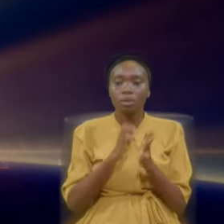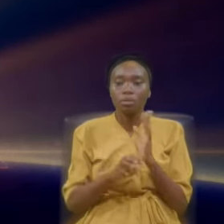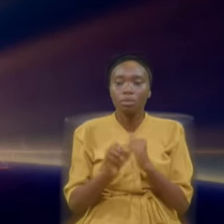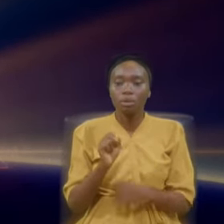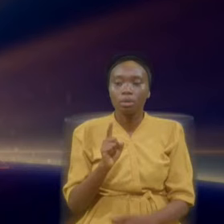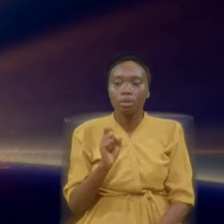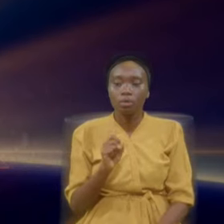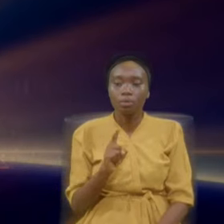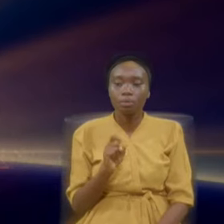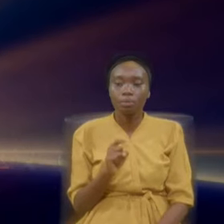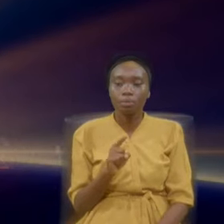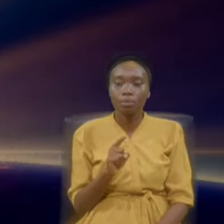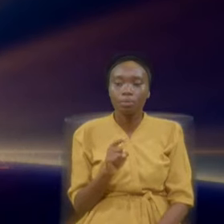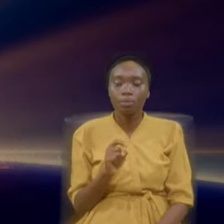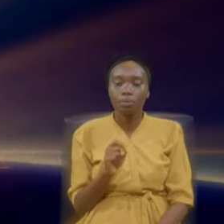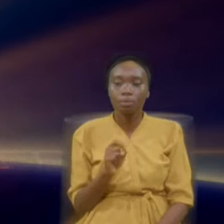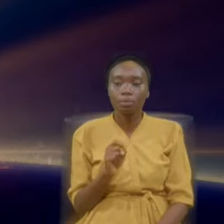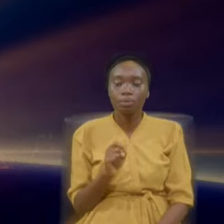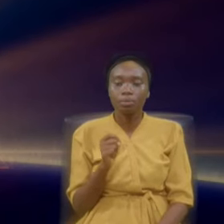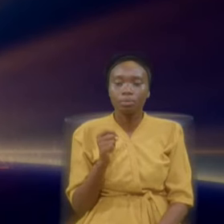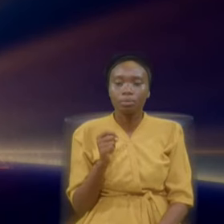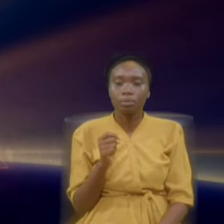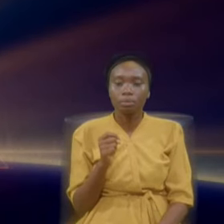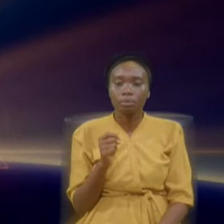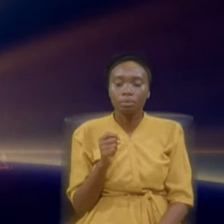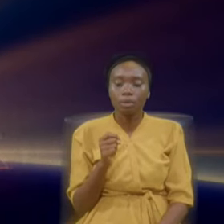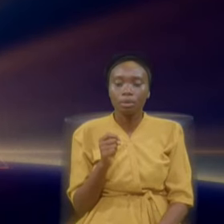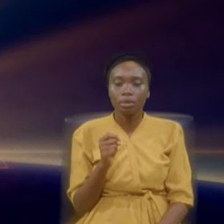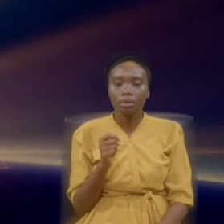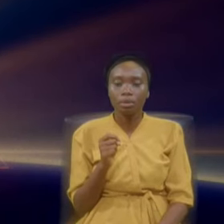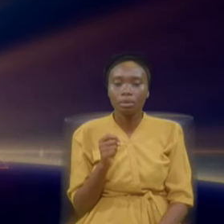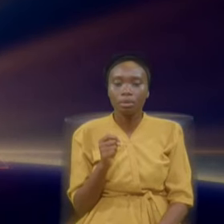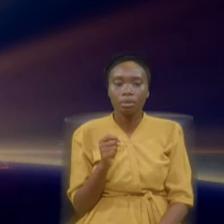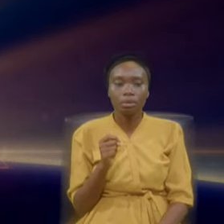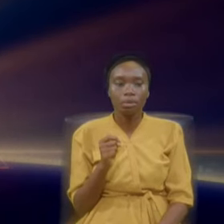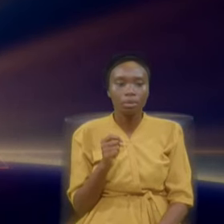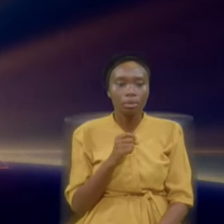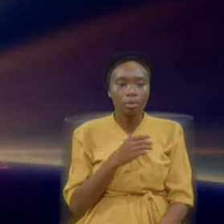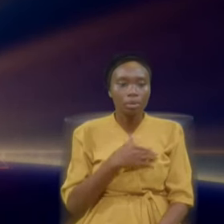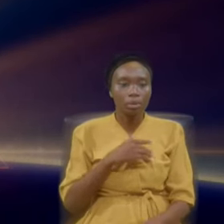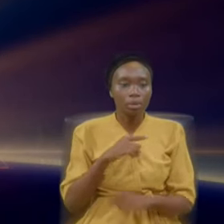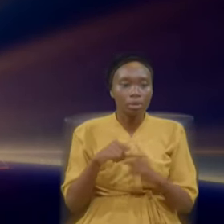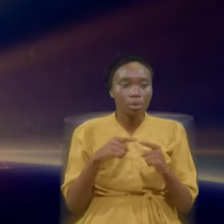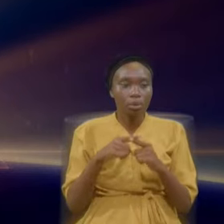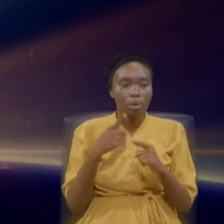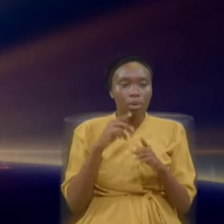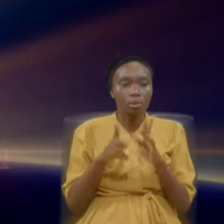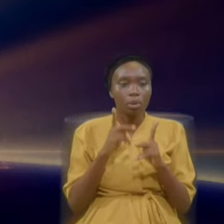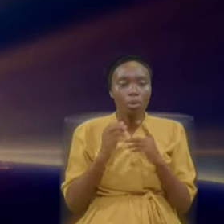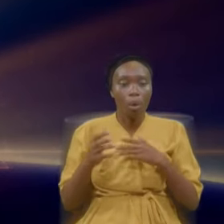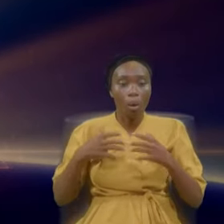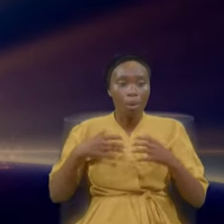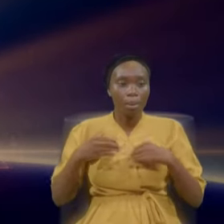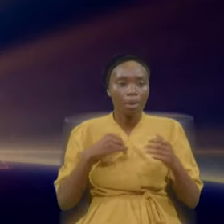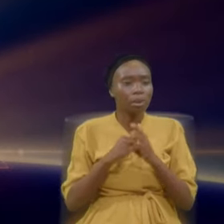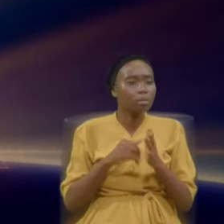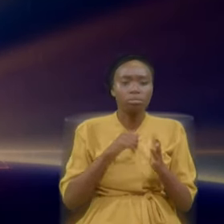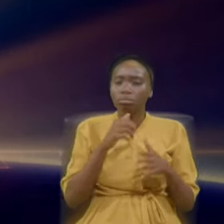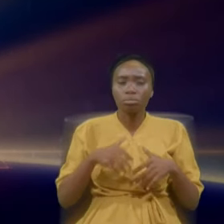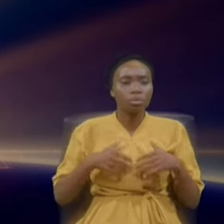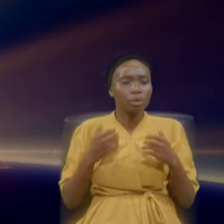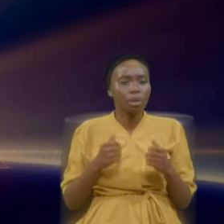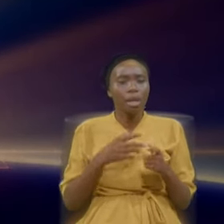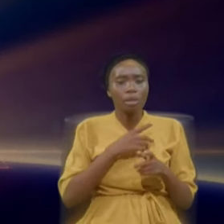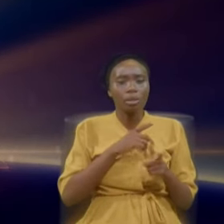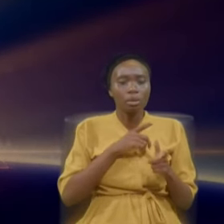Chapter 11. And when the people complained, it displeased the Lord, and the Lord heard it, and his